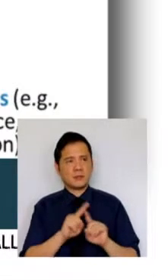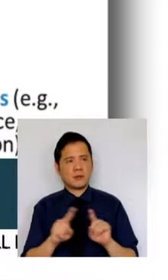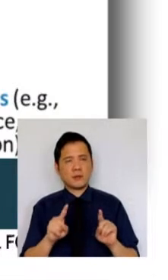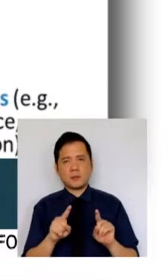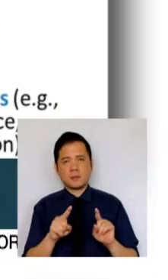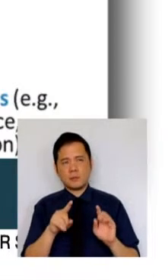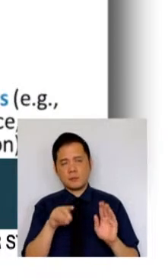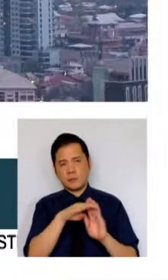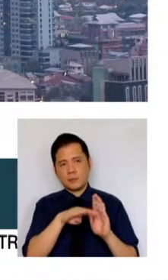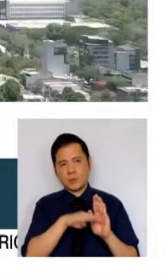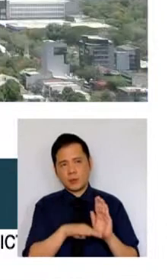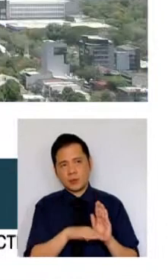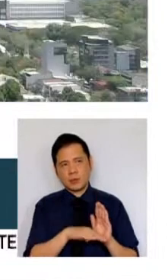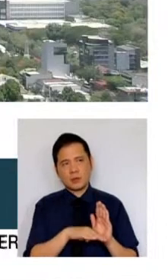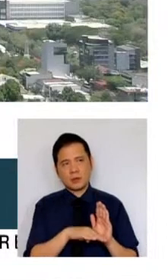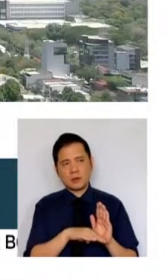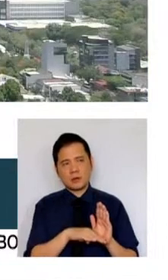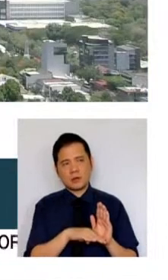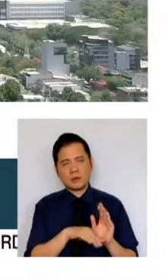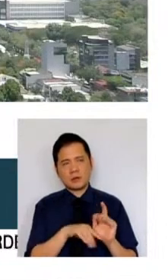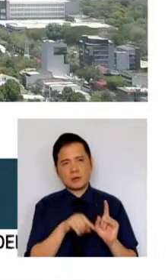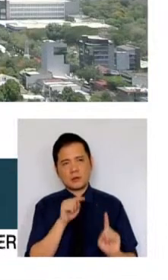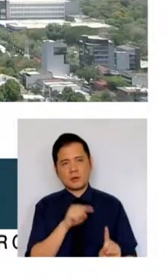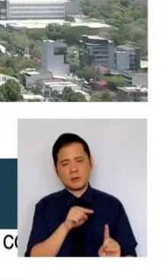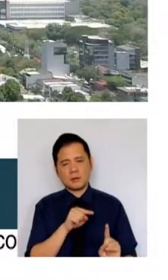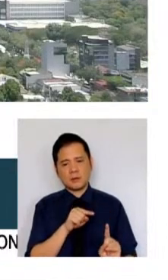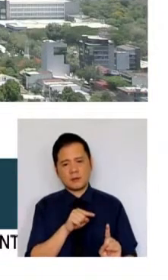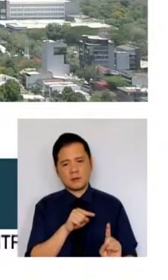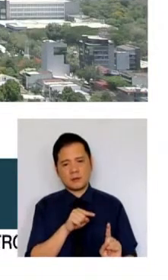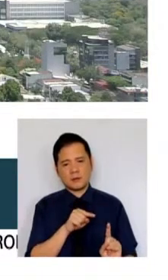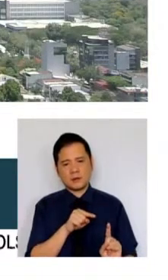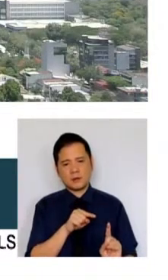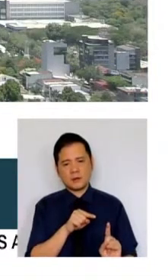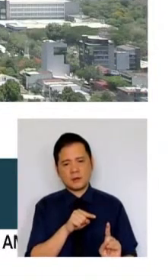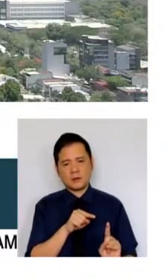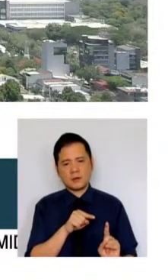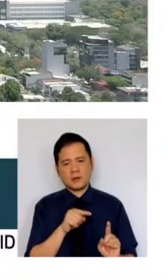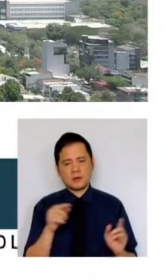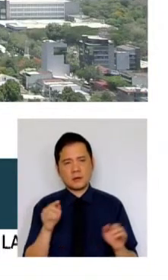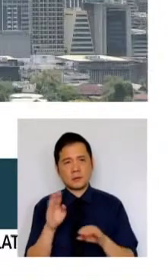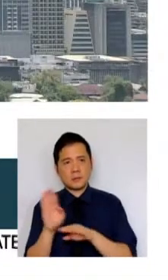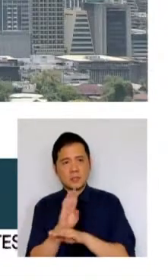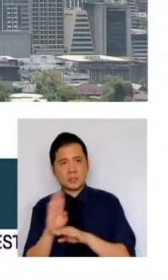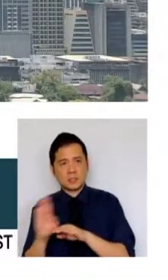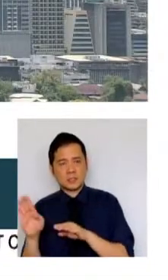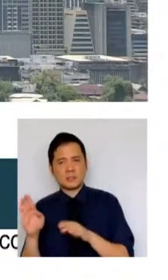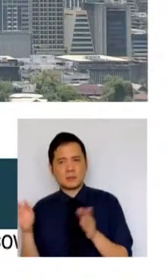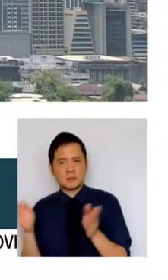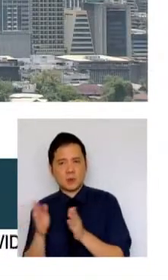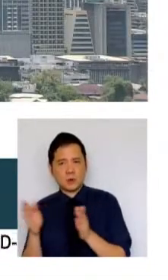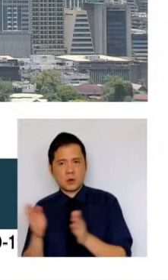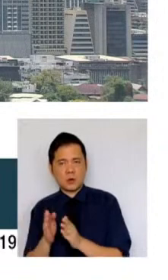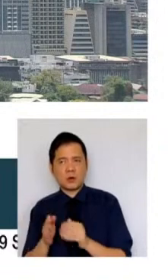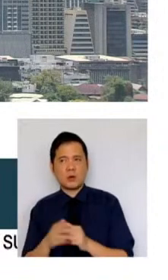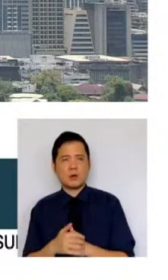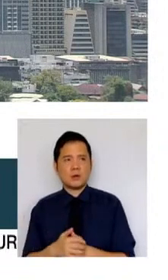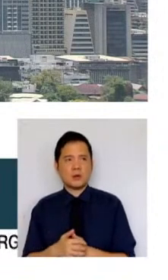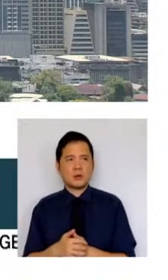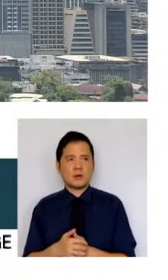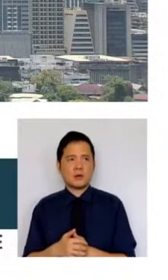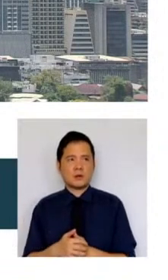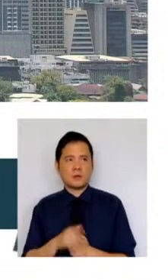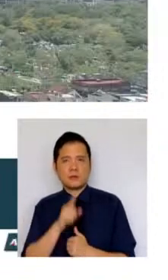where obviously many small, medium enterprises had financial difficulties and they become